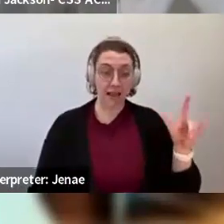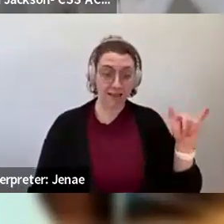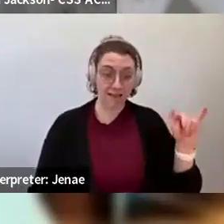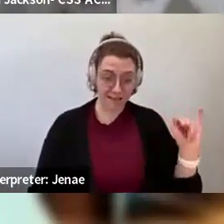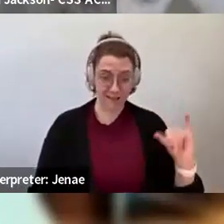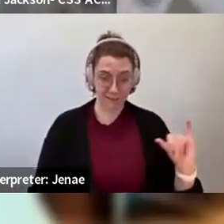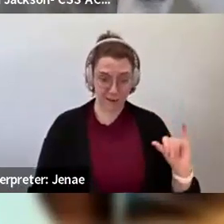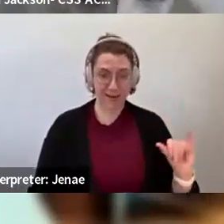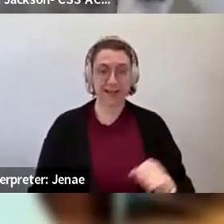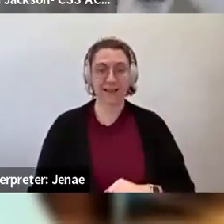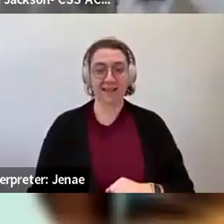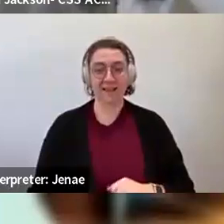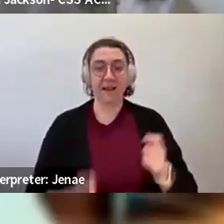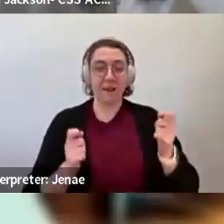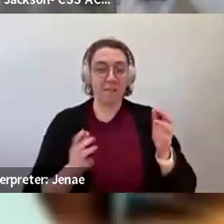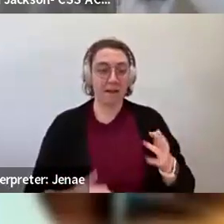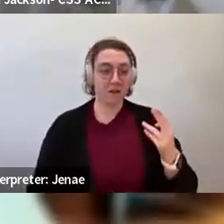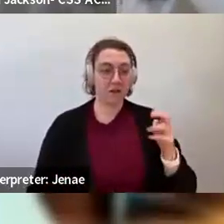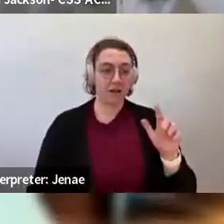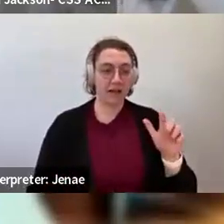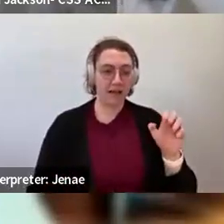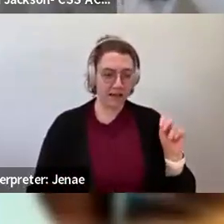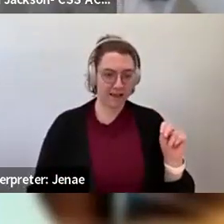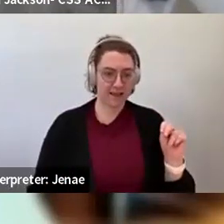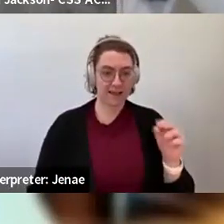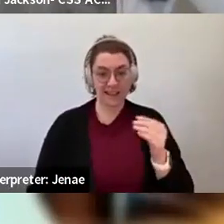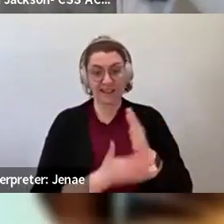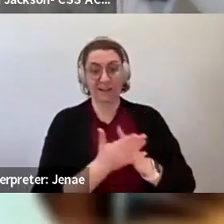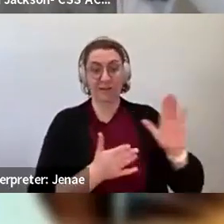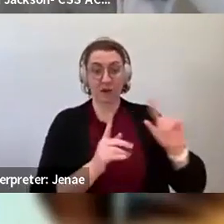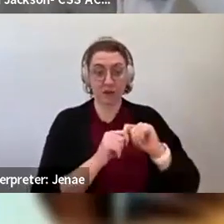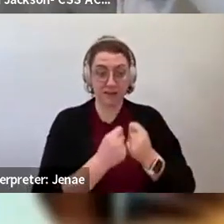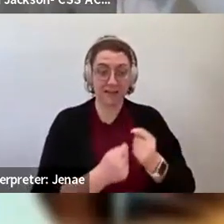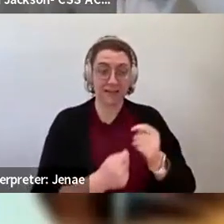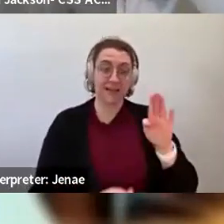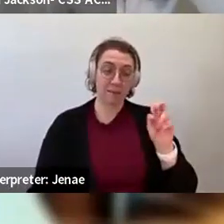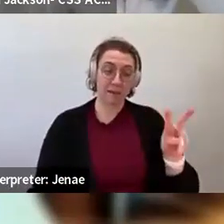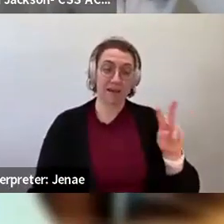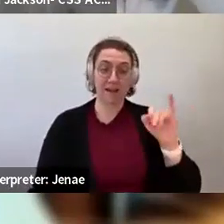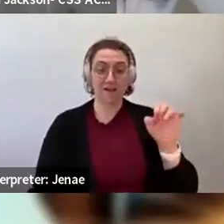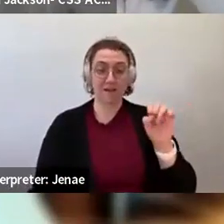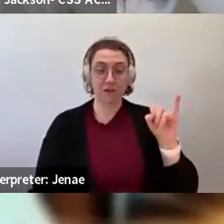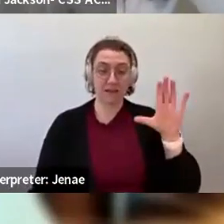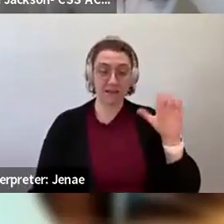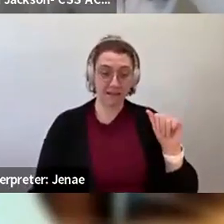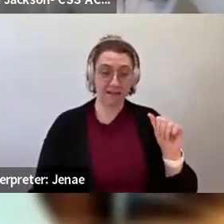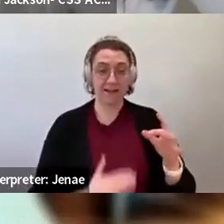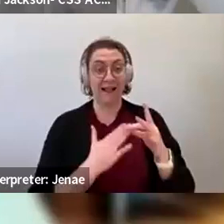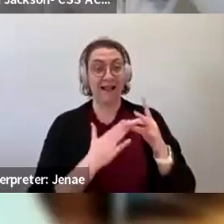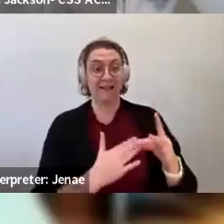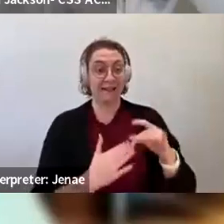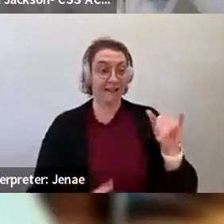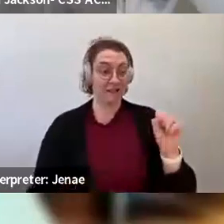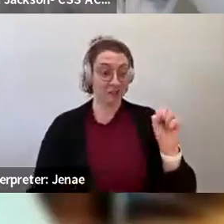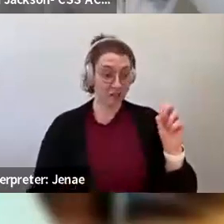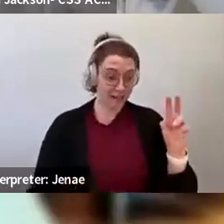see on our manager Helen and some of her team, Beverly and Jessica. Good morning, and our lead Jason and